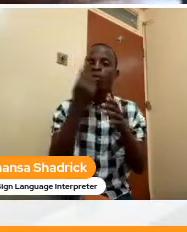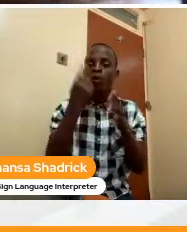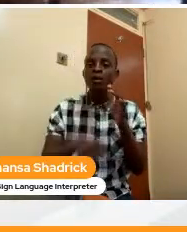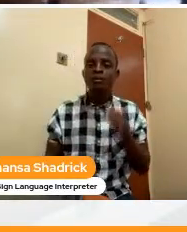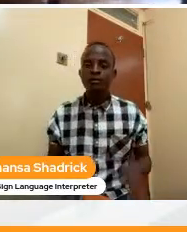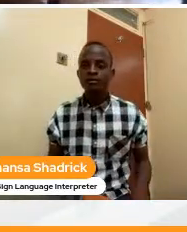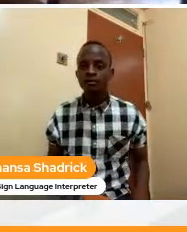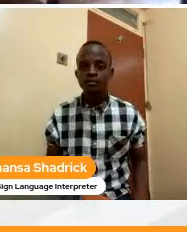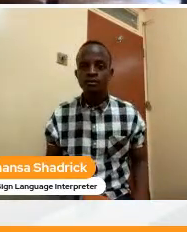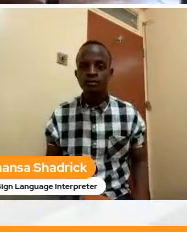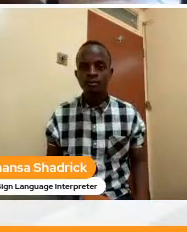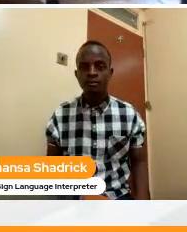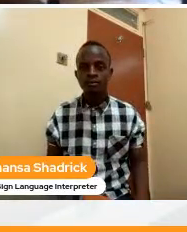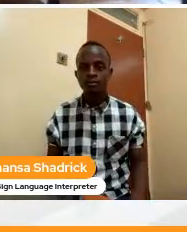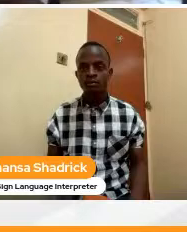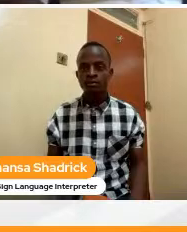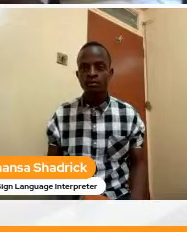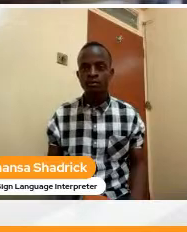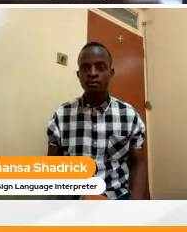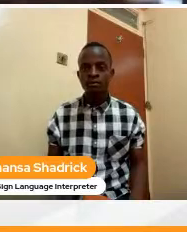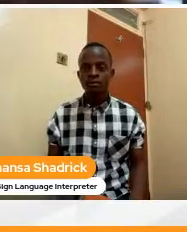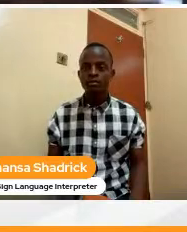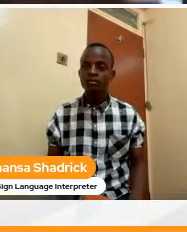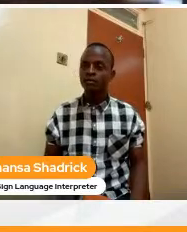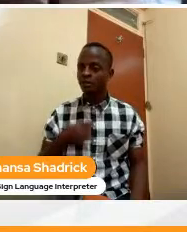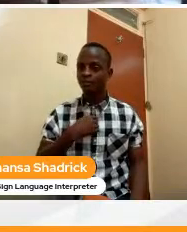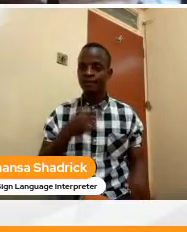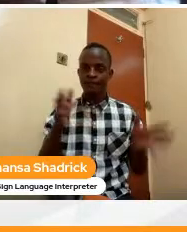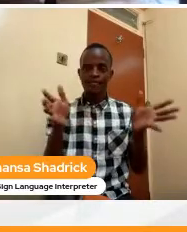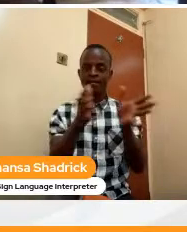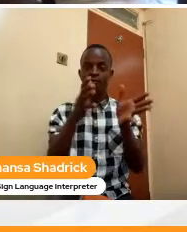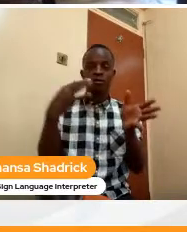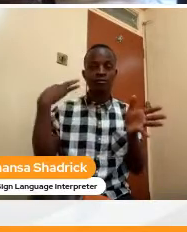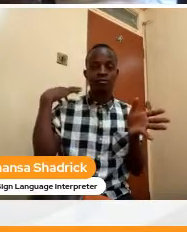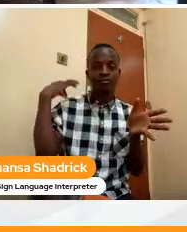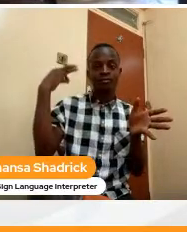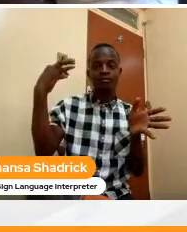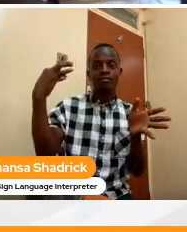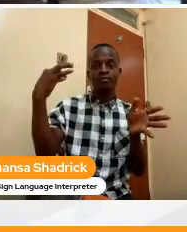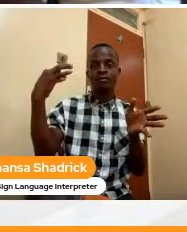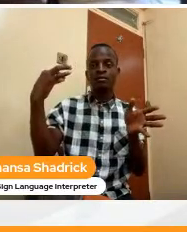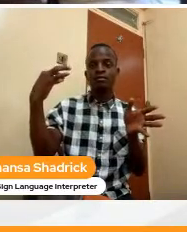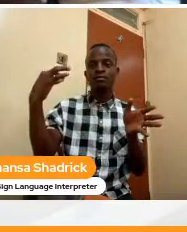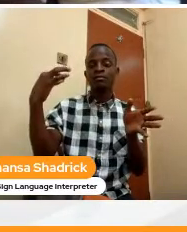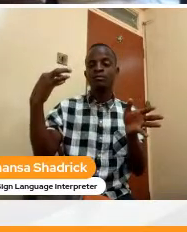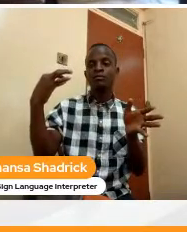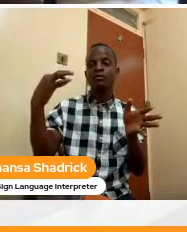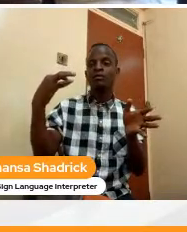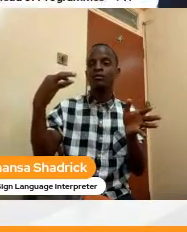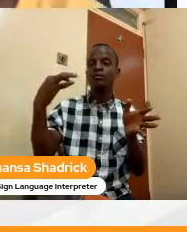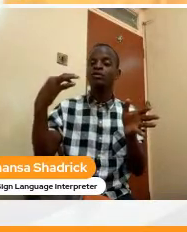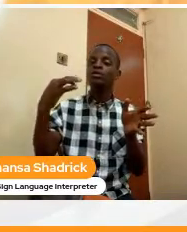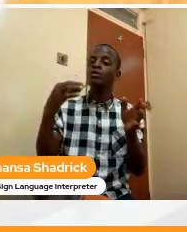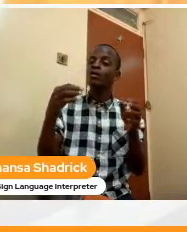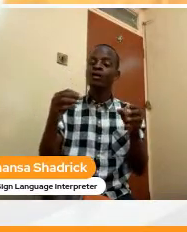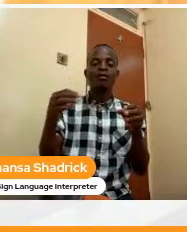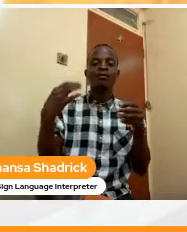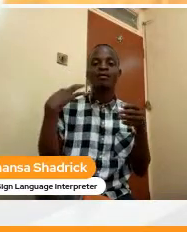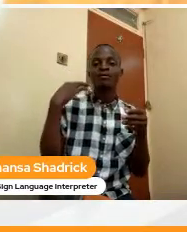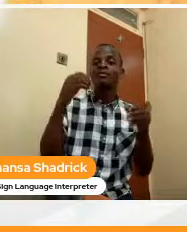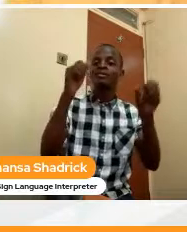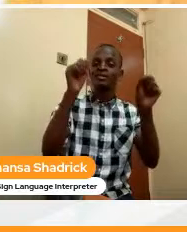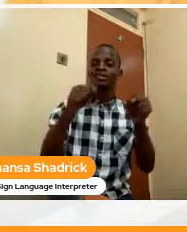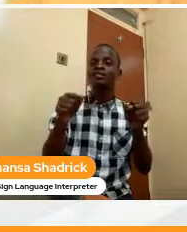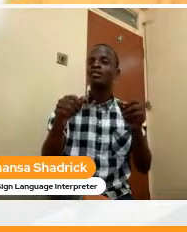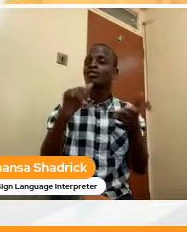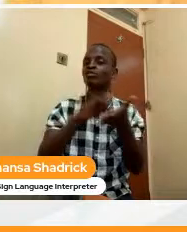Yeah, so I think I'll emphasize the fact that the applications to attend the 2024 RAHi are open, and those particular links